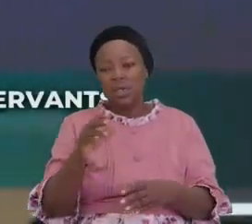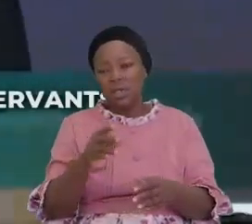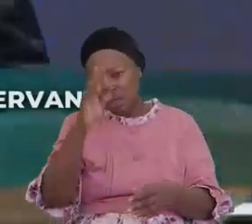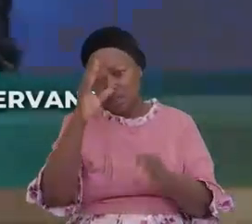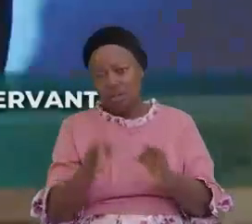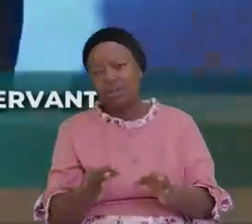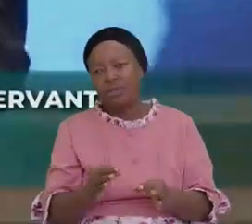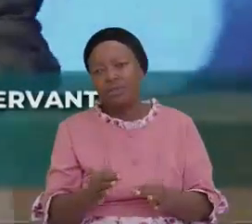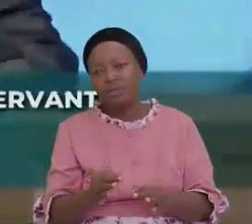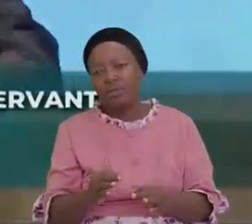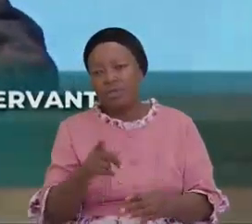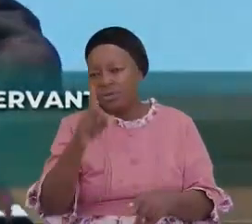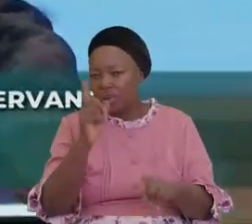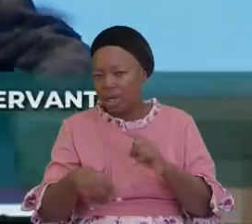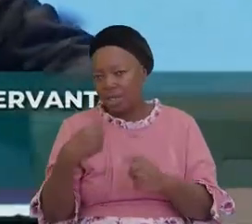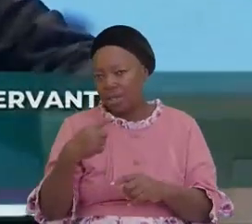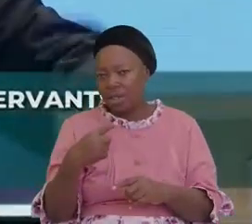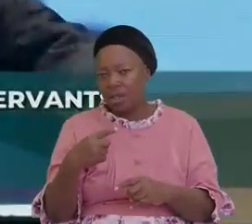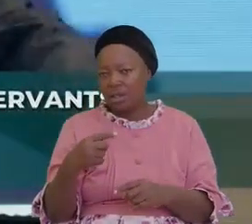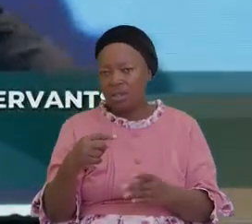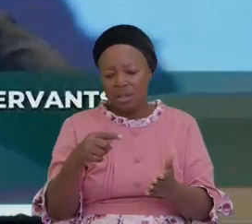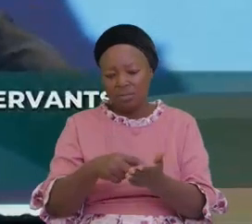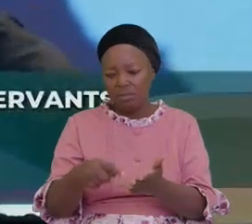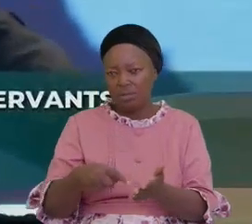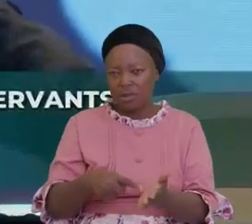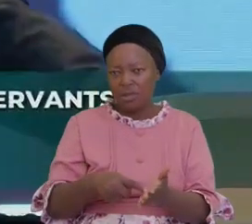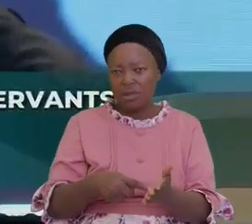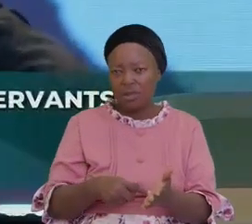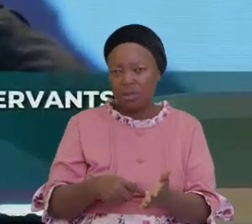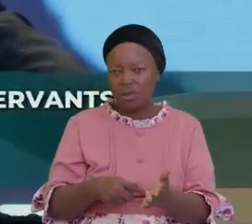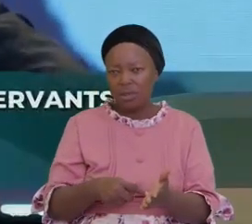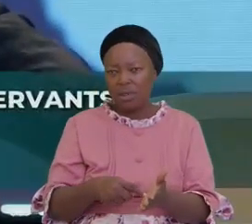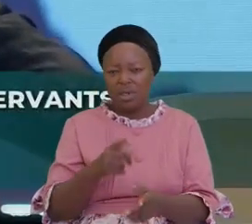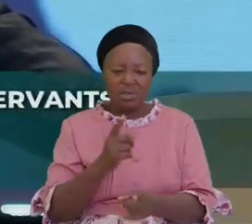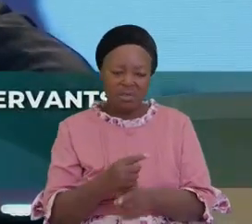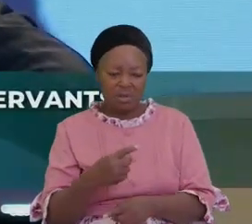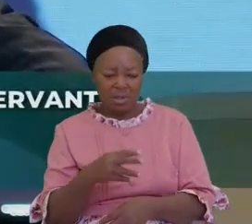You cannot say so and so hindered me, so I couldn't say what I wanted to say.